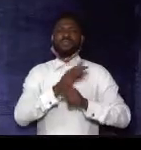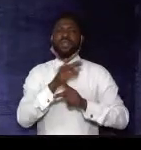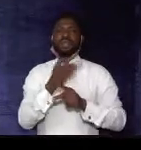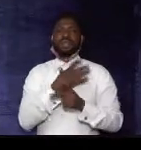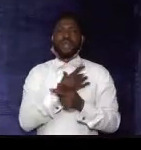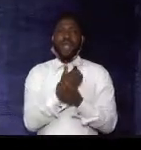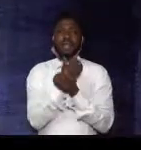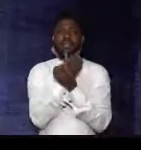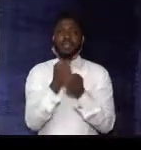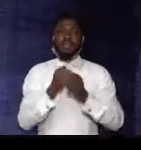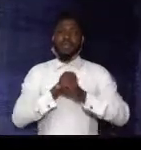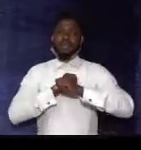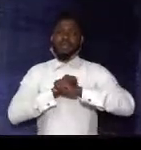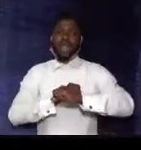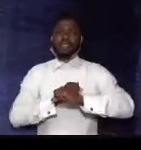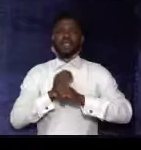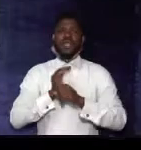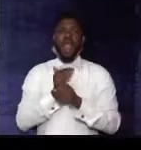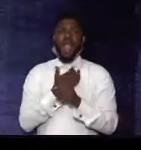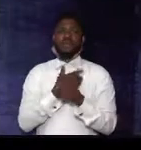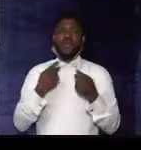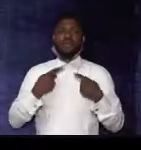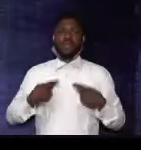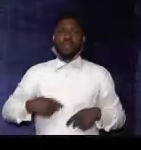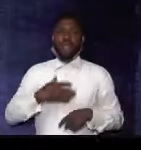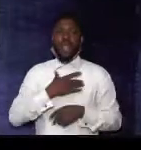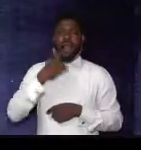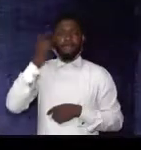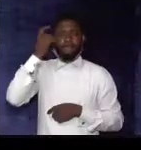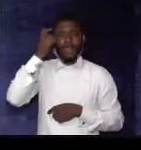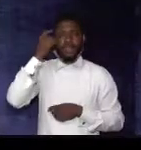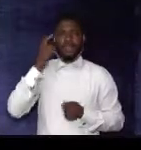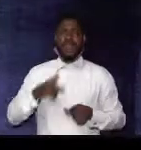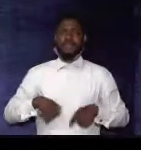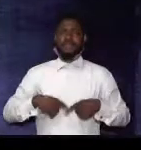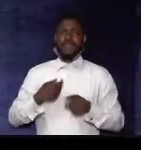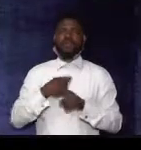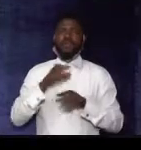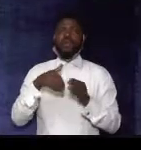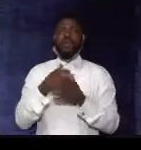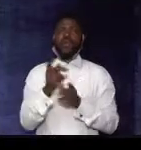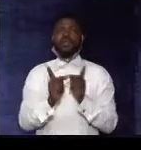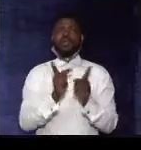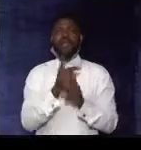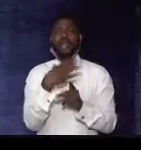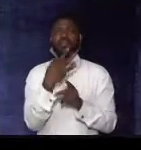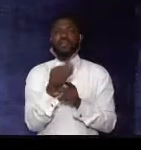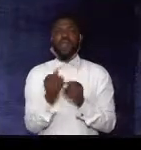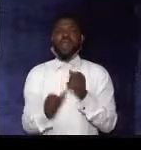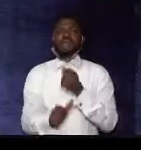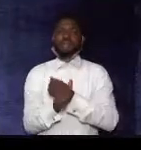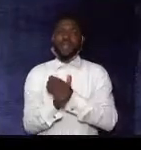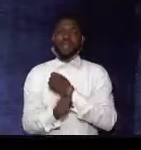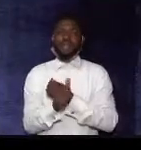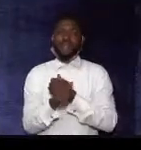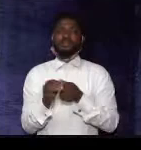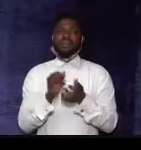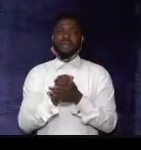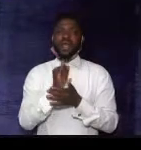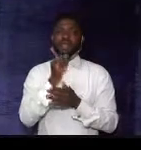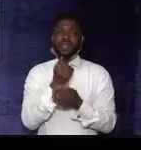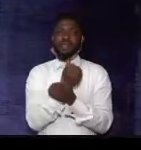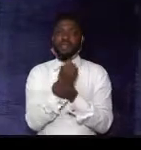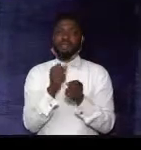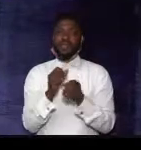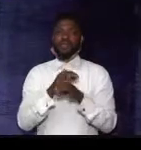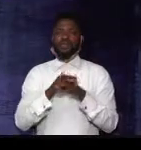is protecting and safeguarding our physical and mental being from all kinds of danger.